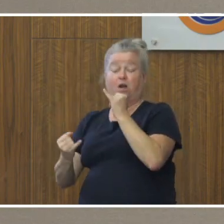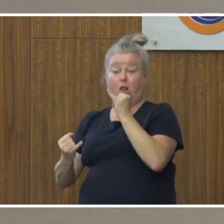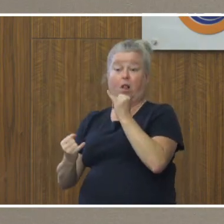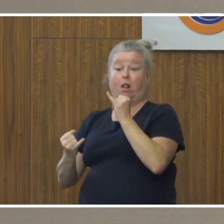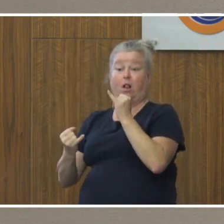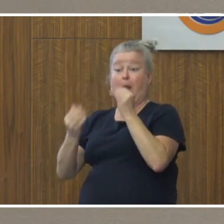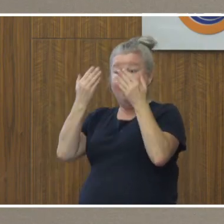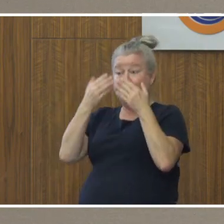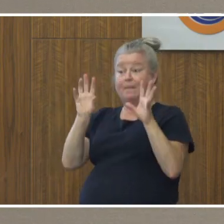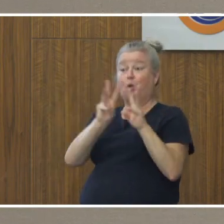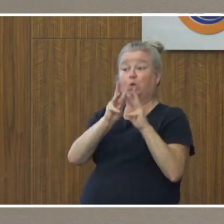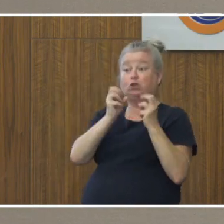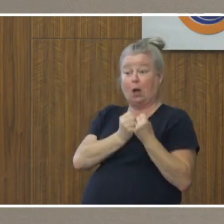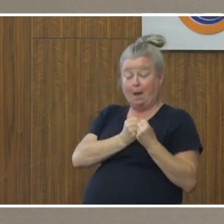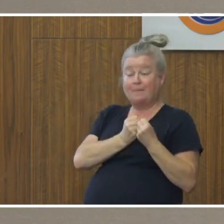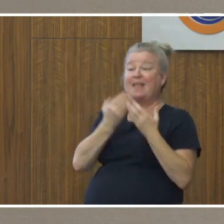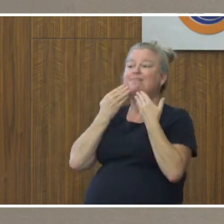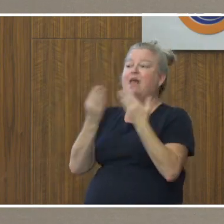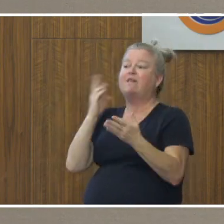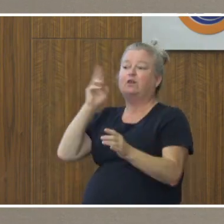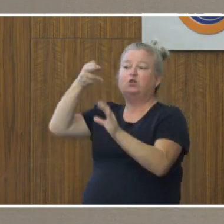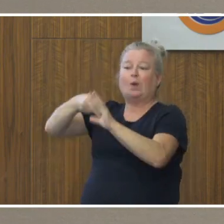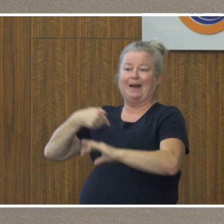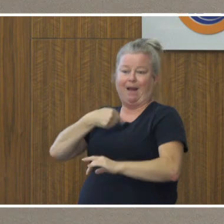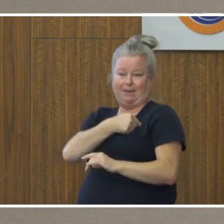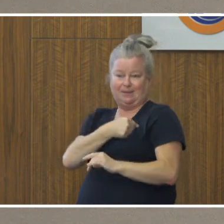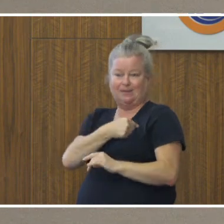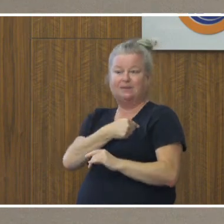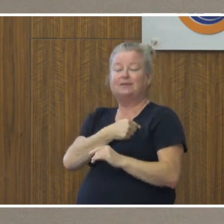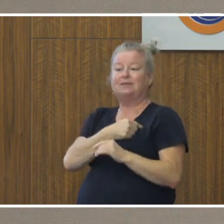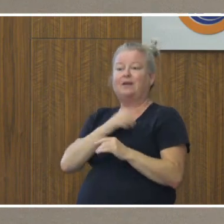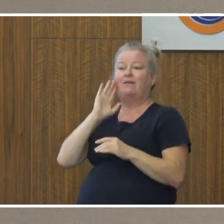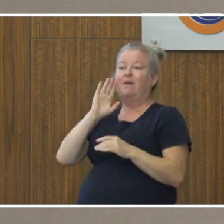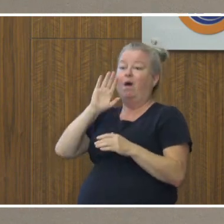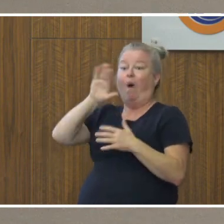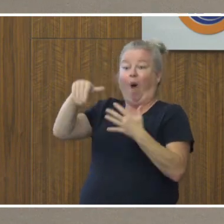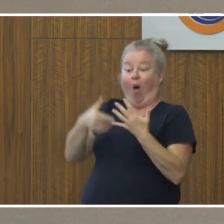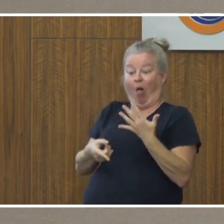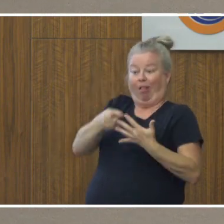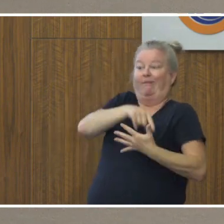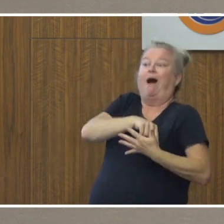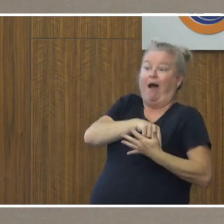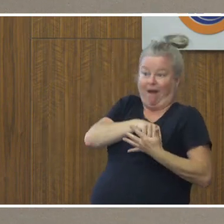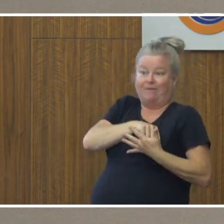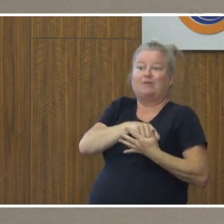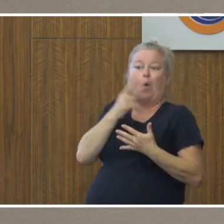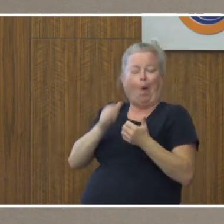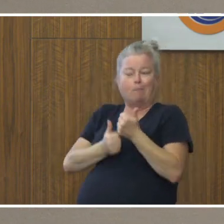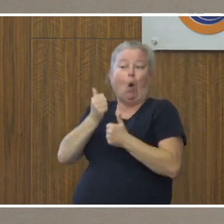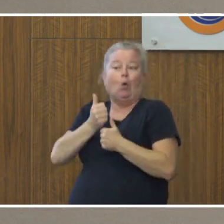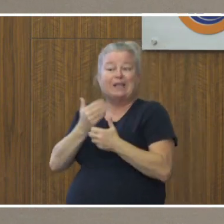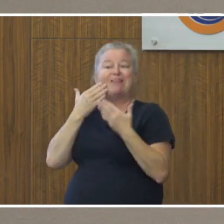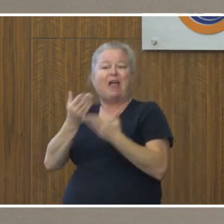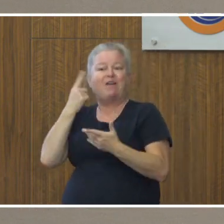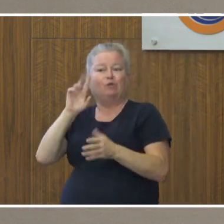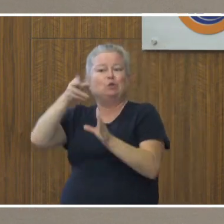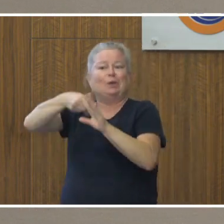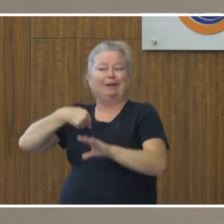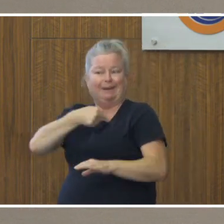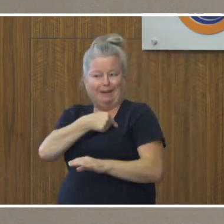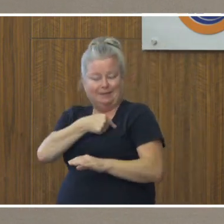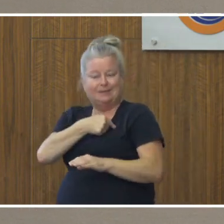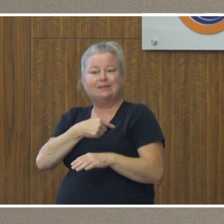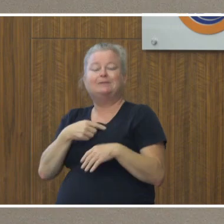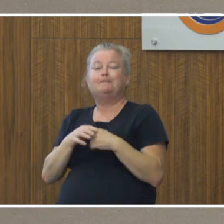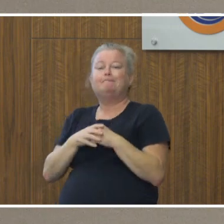public workshop. Again, thank you all for joining us. Some of you have joined us for all of them or a majority of them. So again, thank you all for being here. We